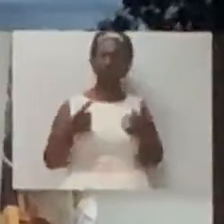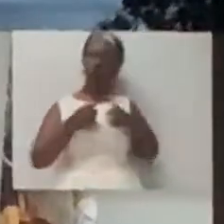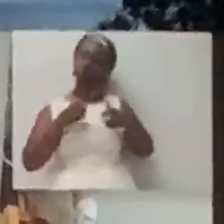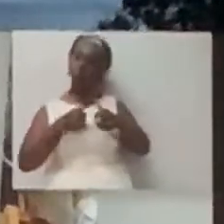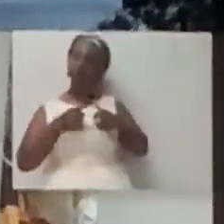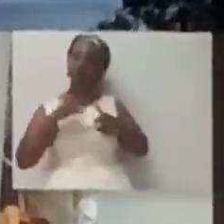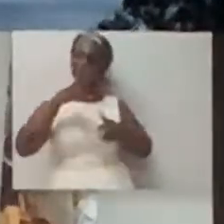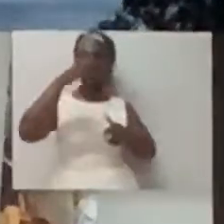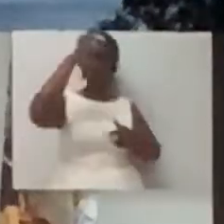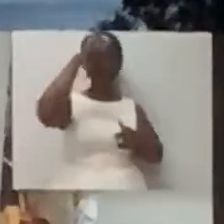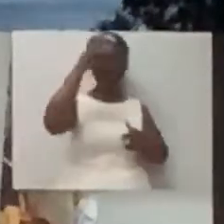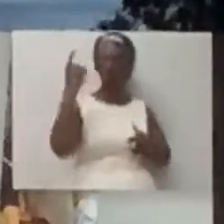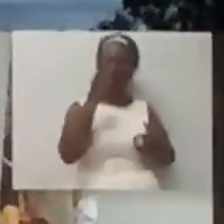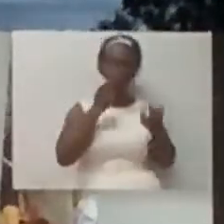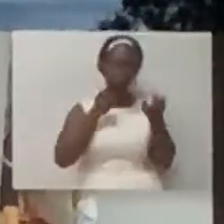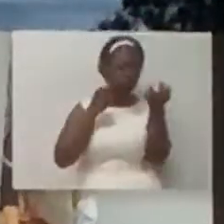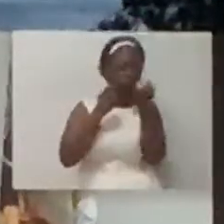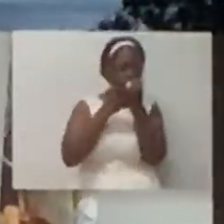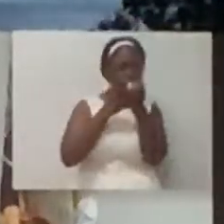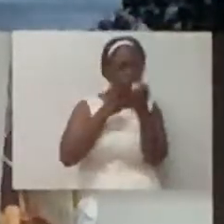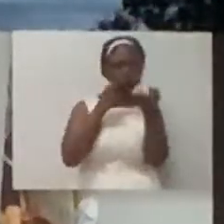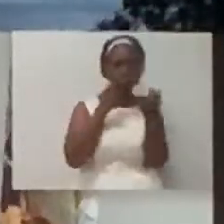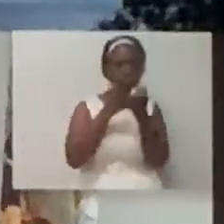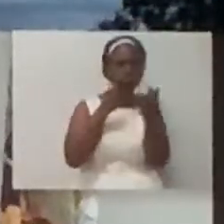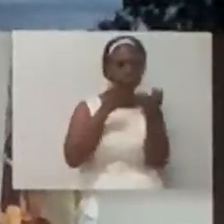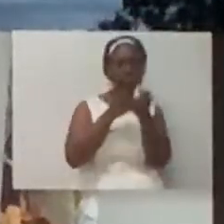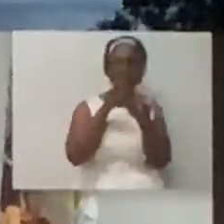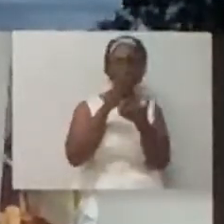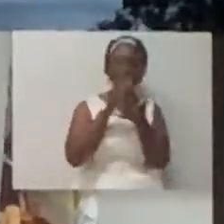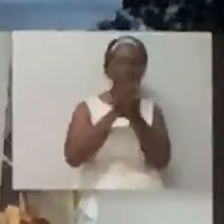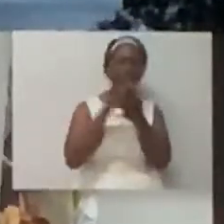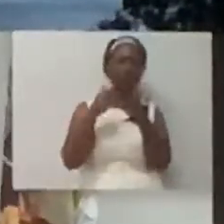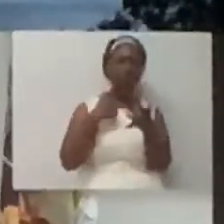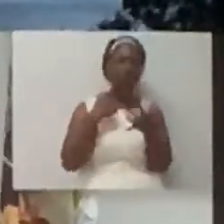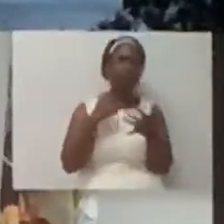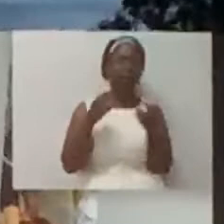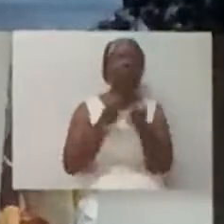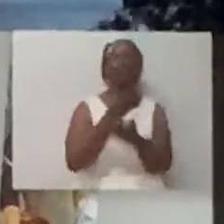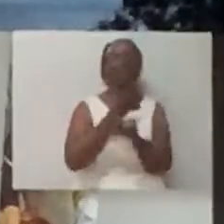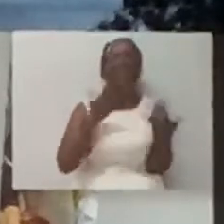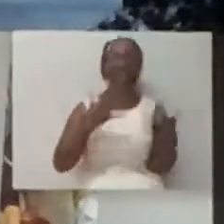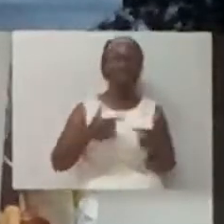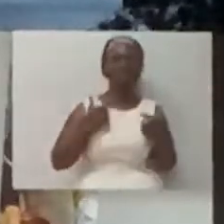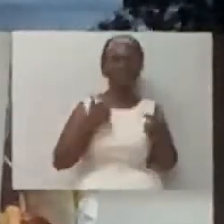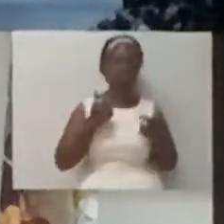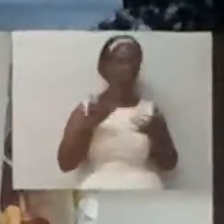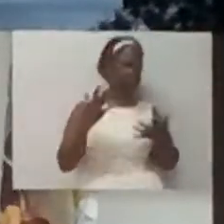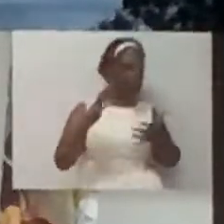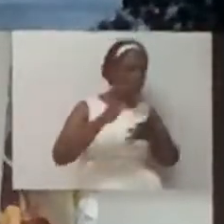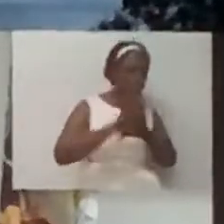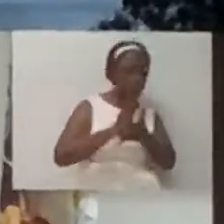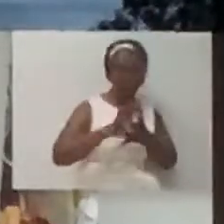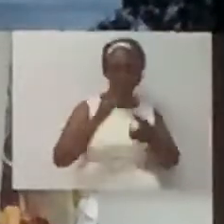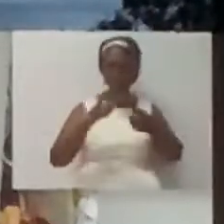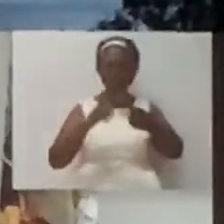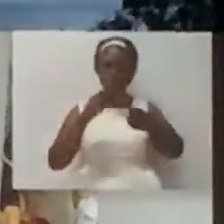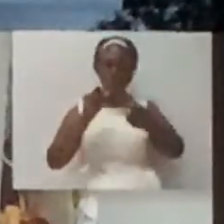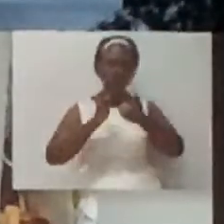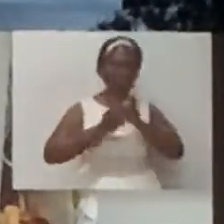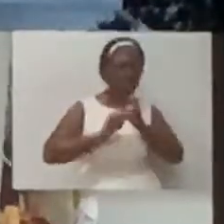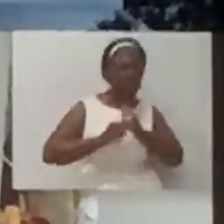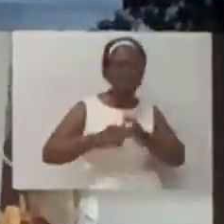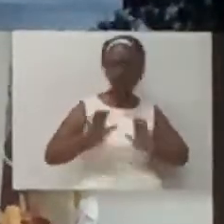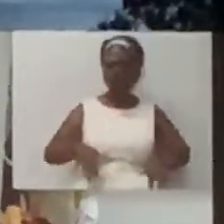my parents for always supporting me and believing in me in every aspect of life, whether it be school, sports, growing